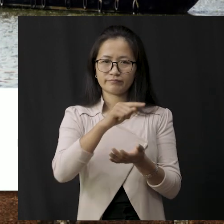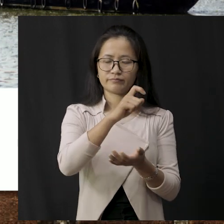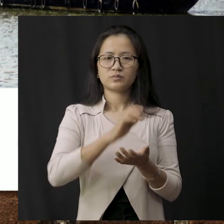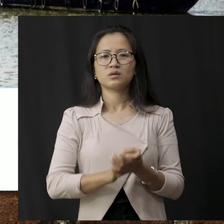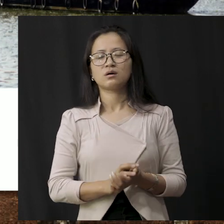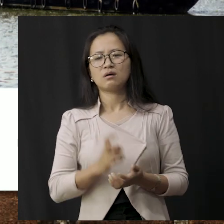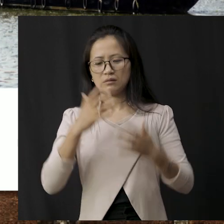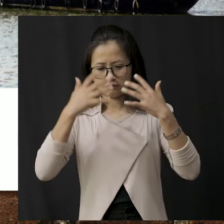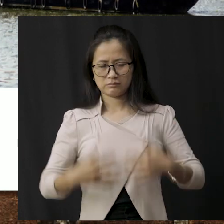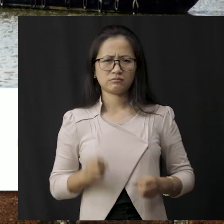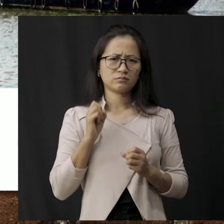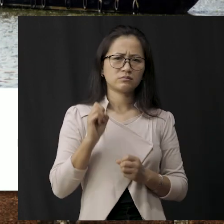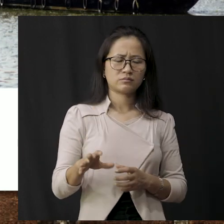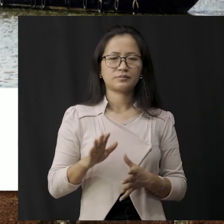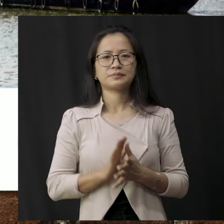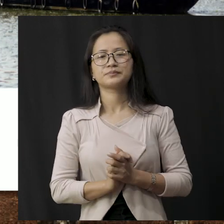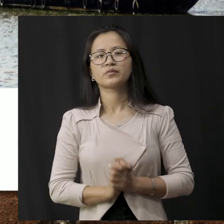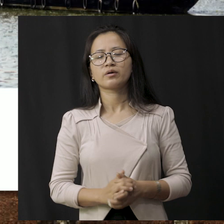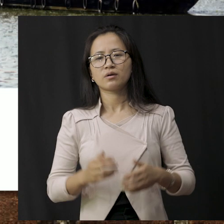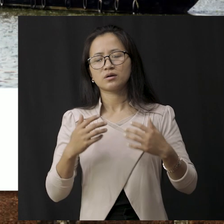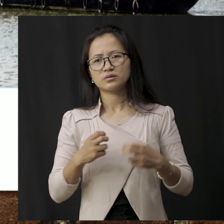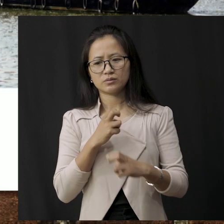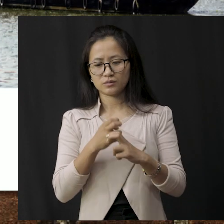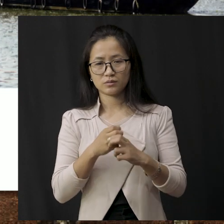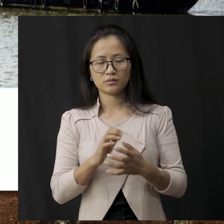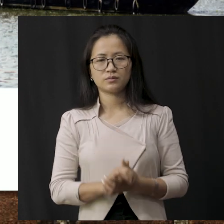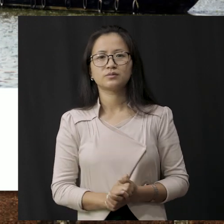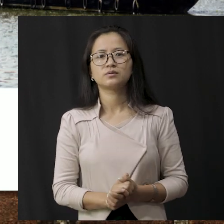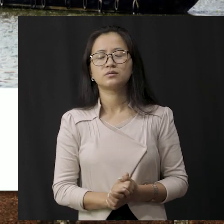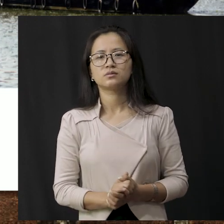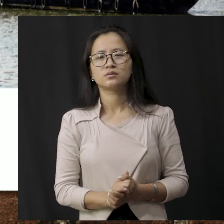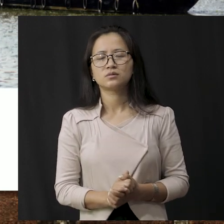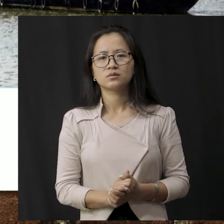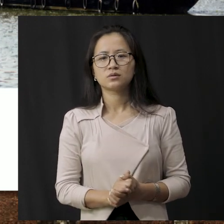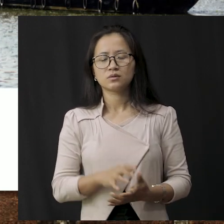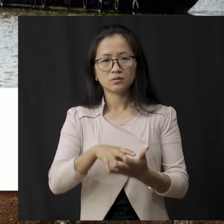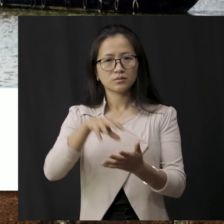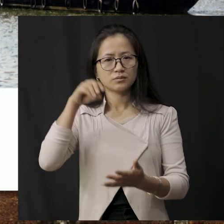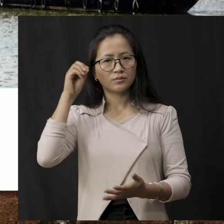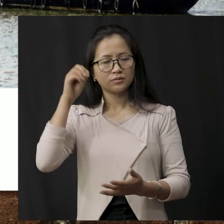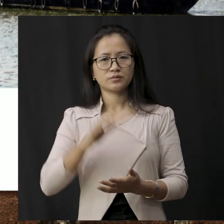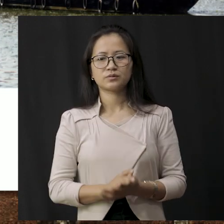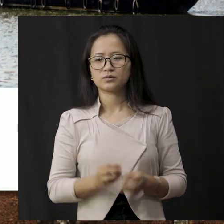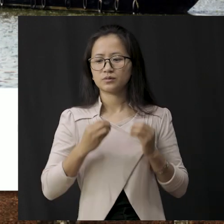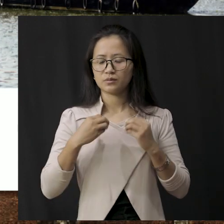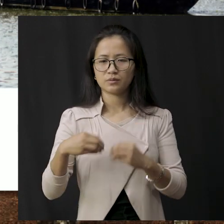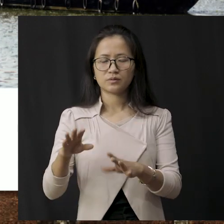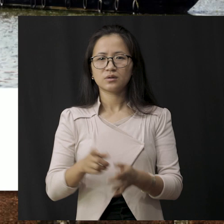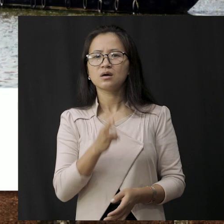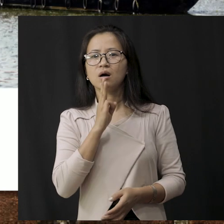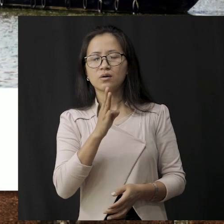and germs are unhealthy and they are harmful. we have also learned not to leave